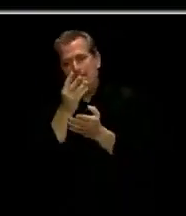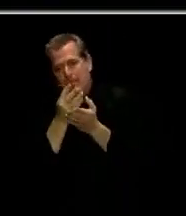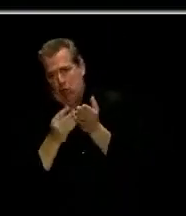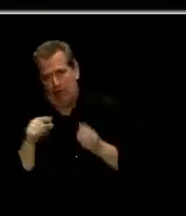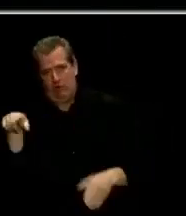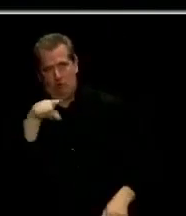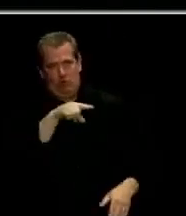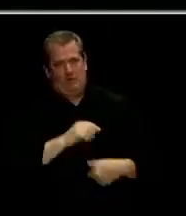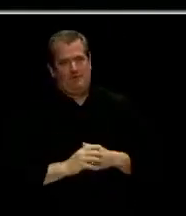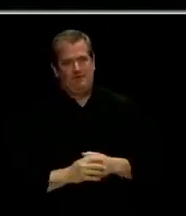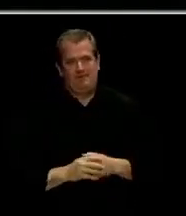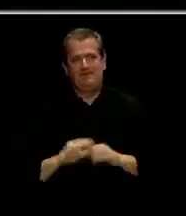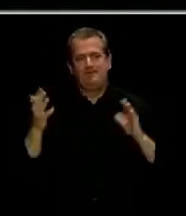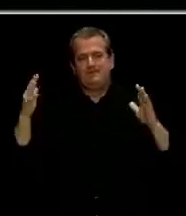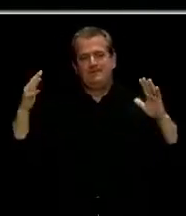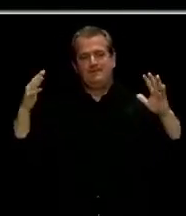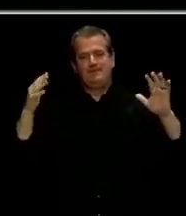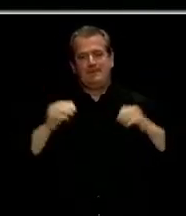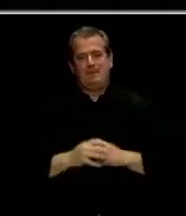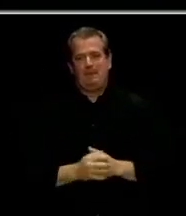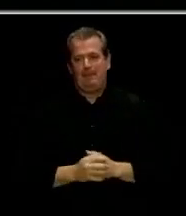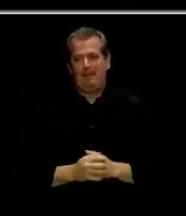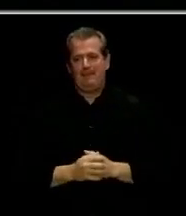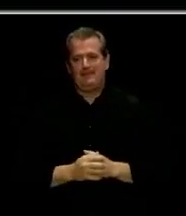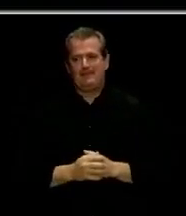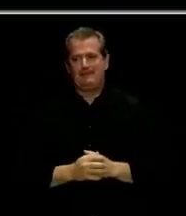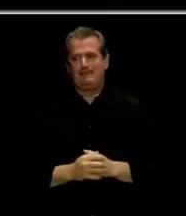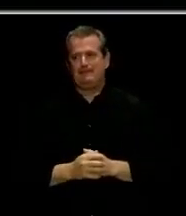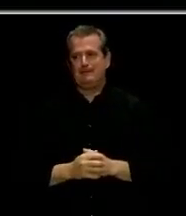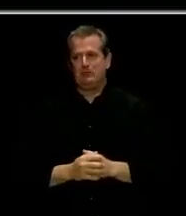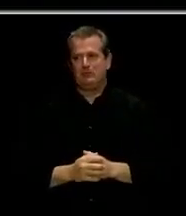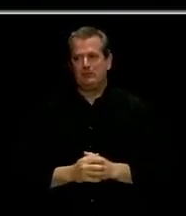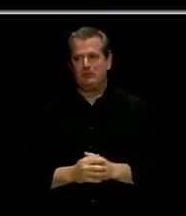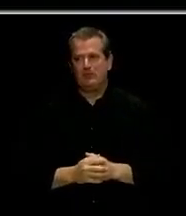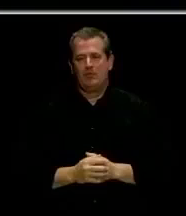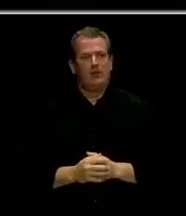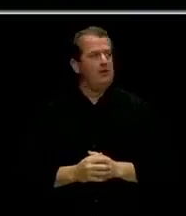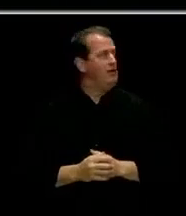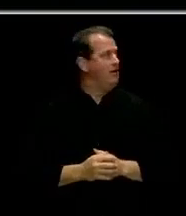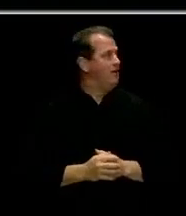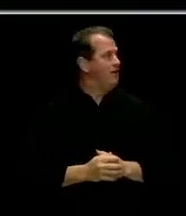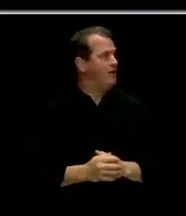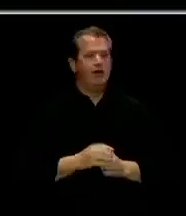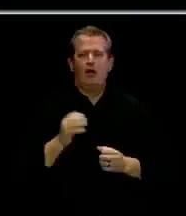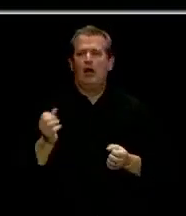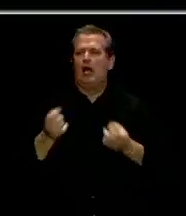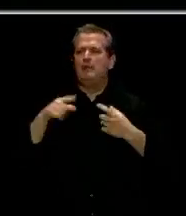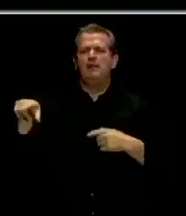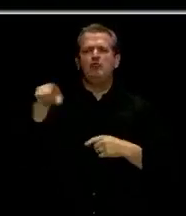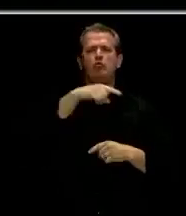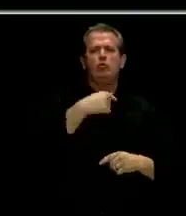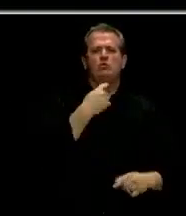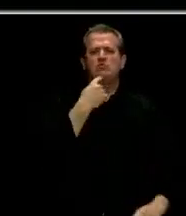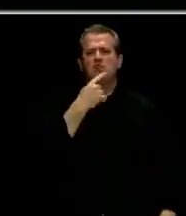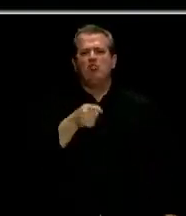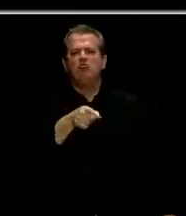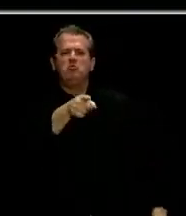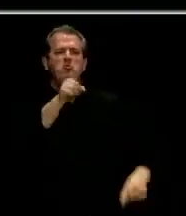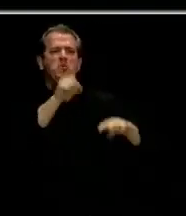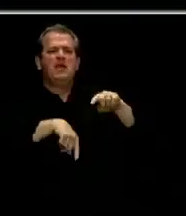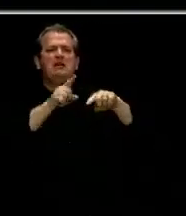How many of you have been told that you couldn't do